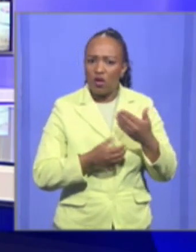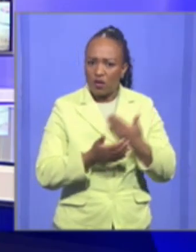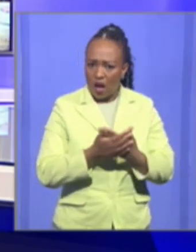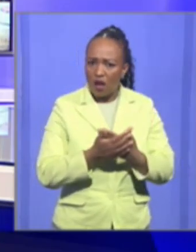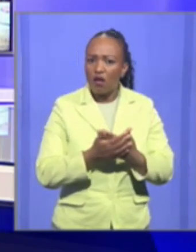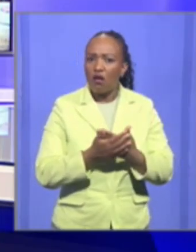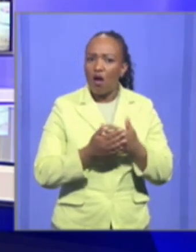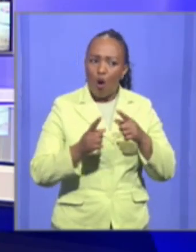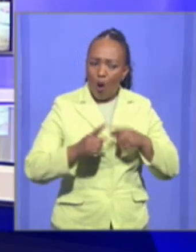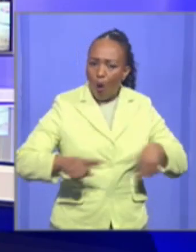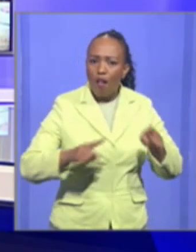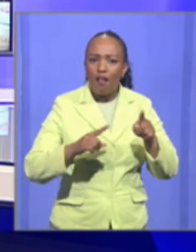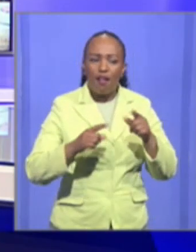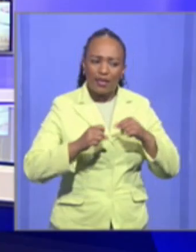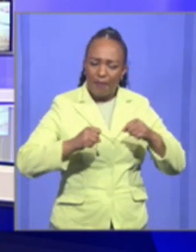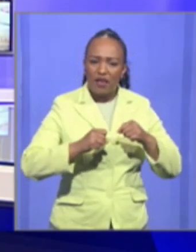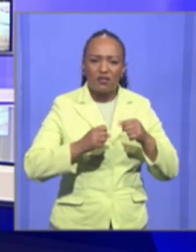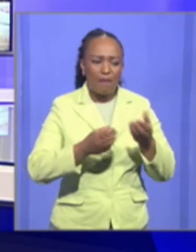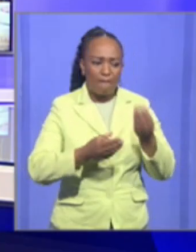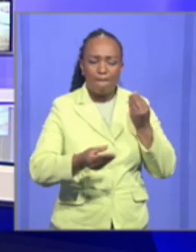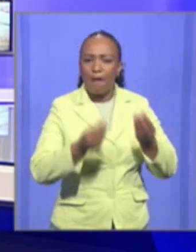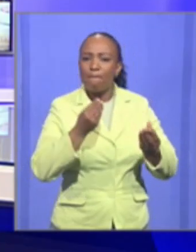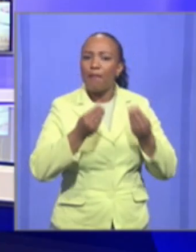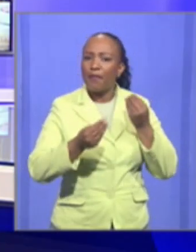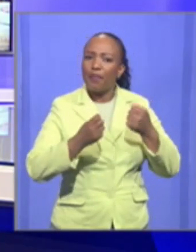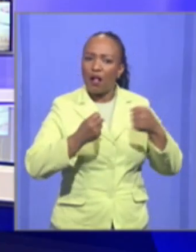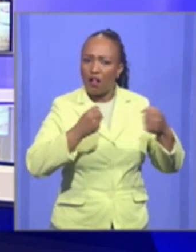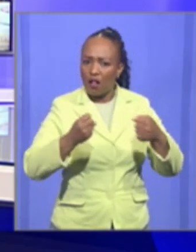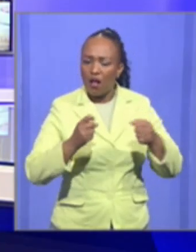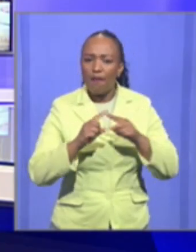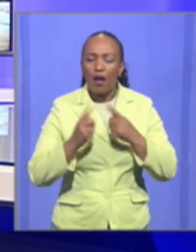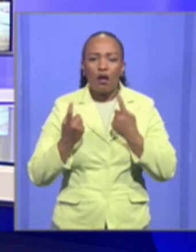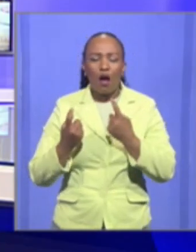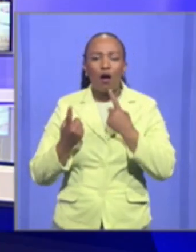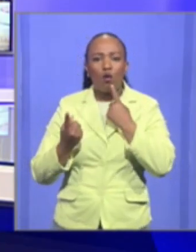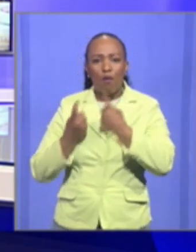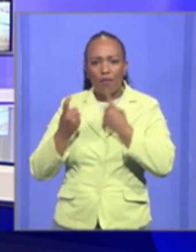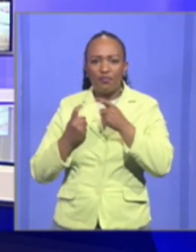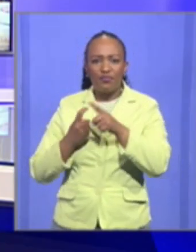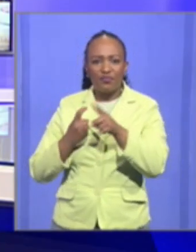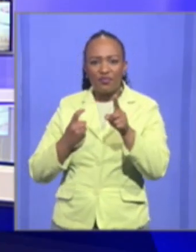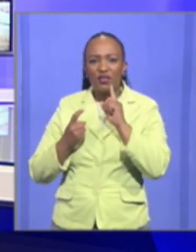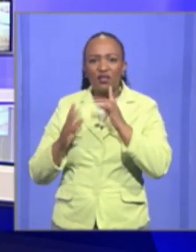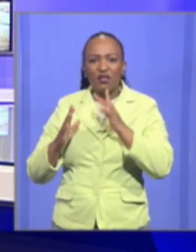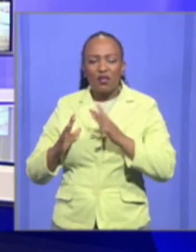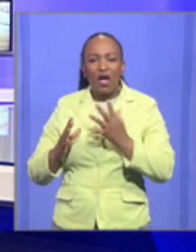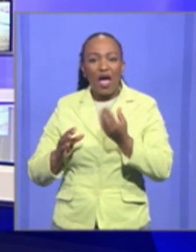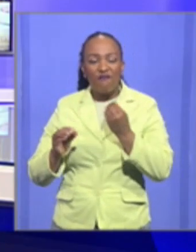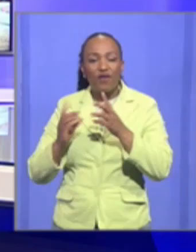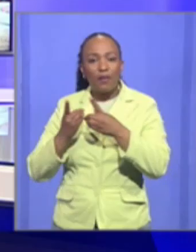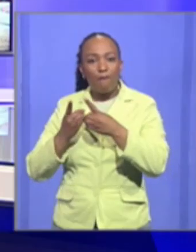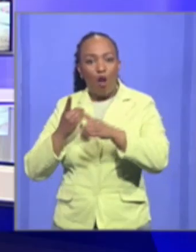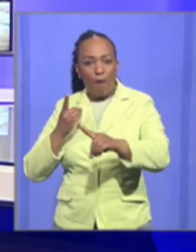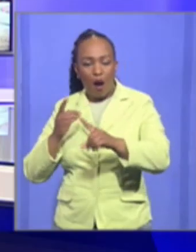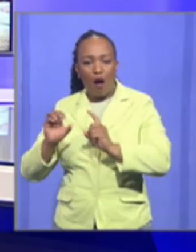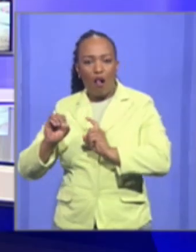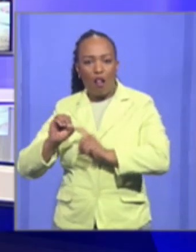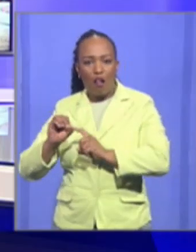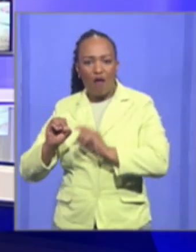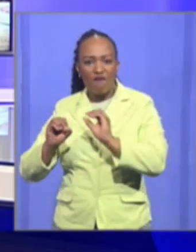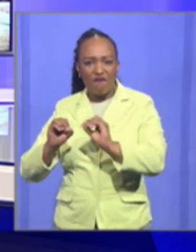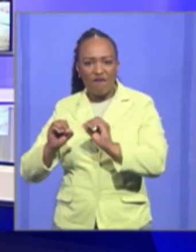ka moka. Le ge go le bjalo ba lakala gore ba bangwe ba barutiši bao ba nago le mangwalo a didiploma ba